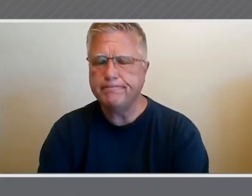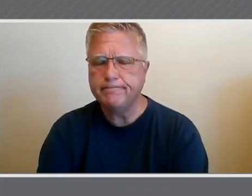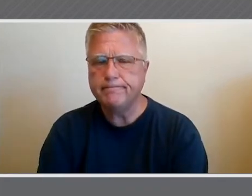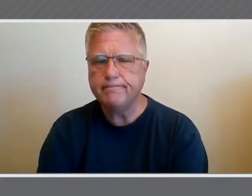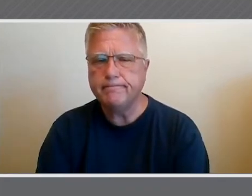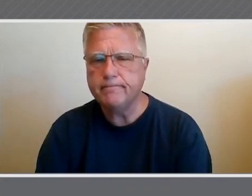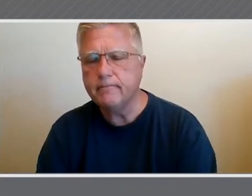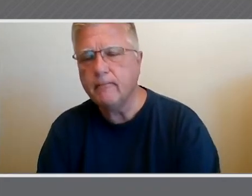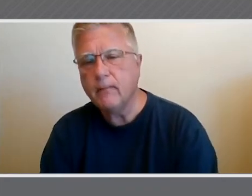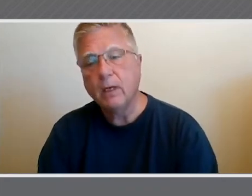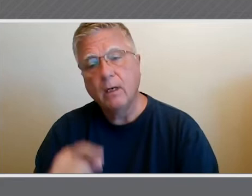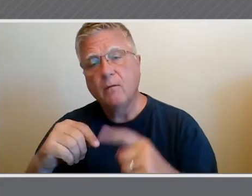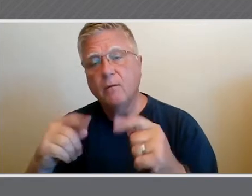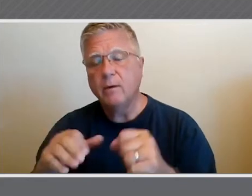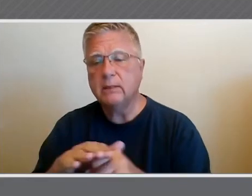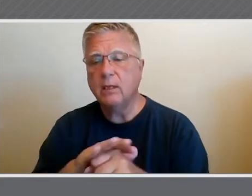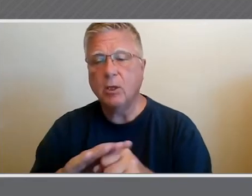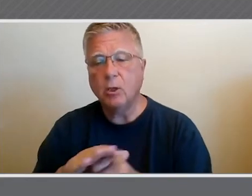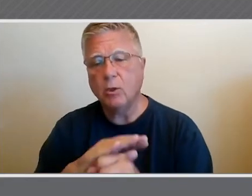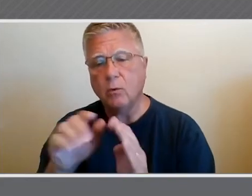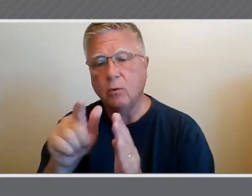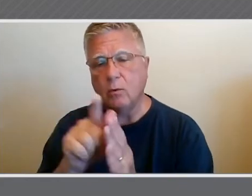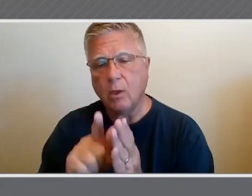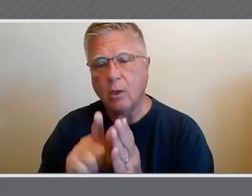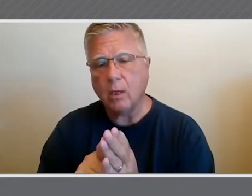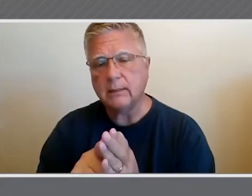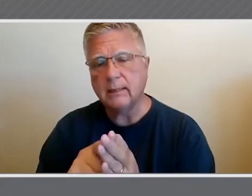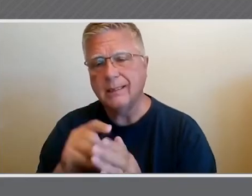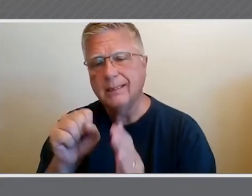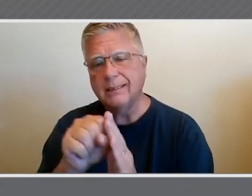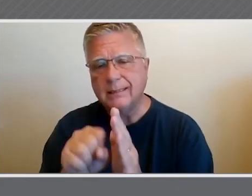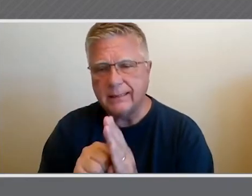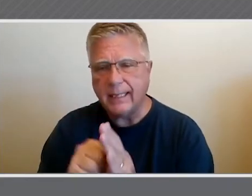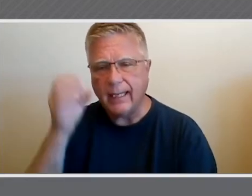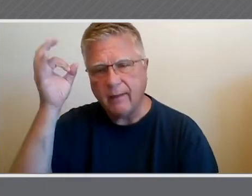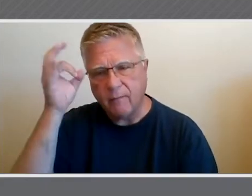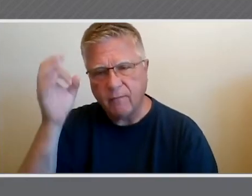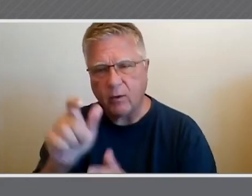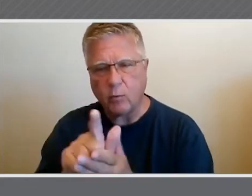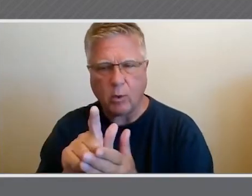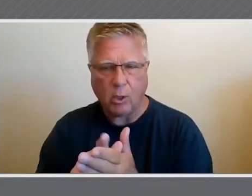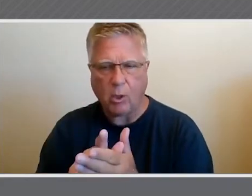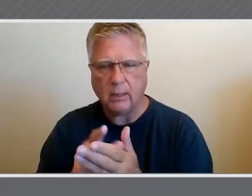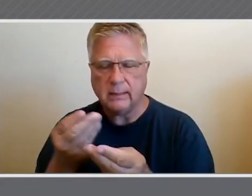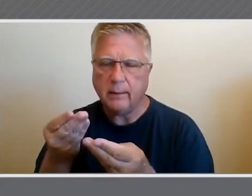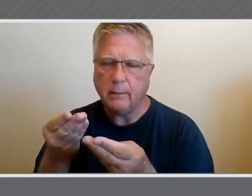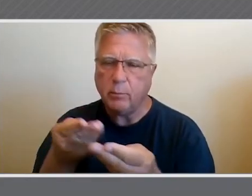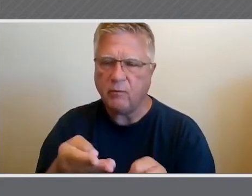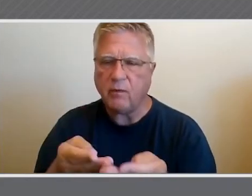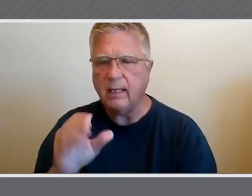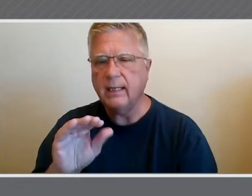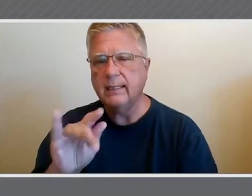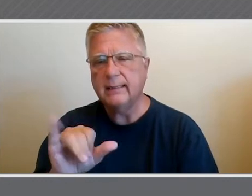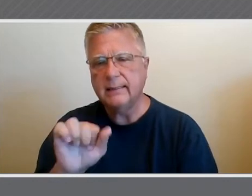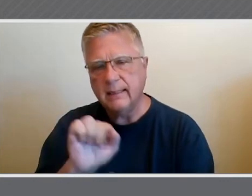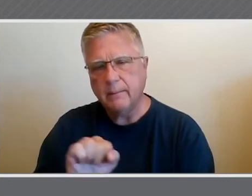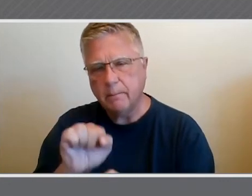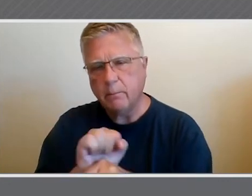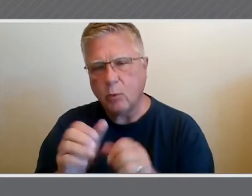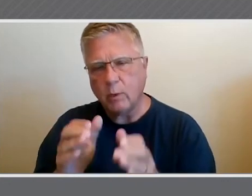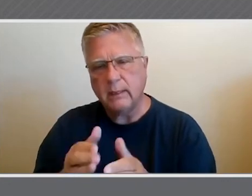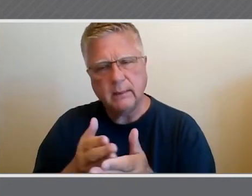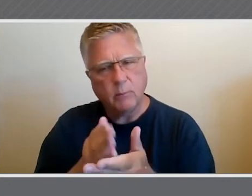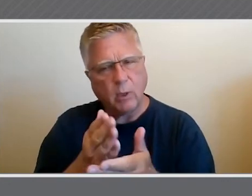So various local ordinances and state and federal statutes provide city employees certain rights, including rights